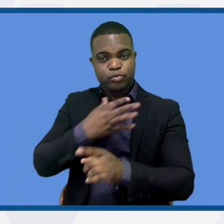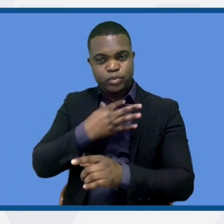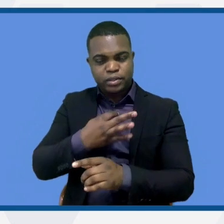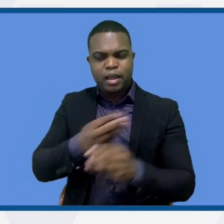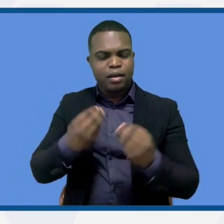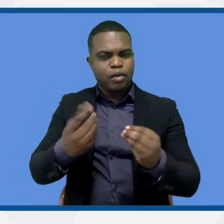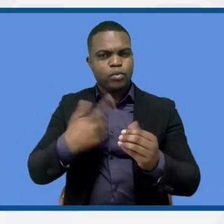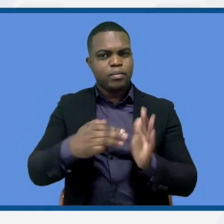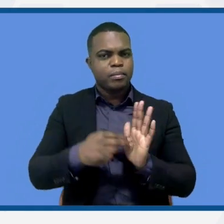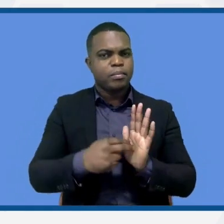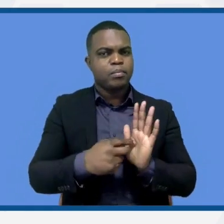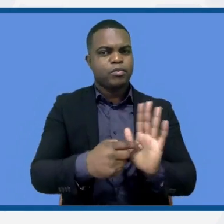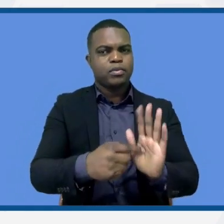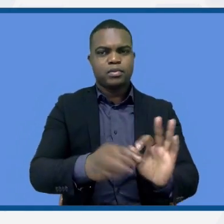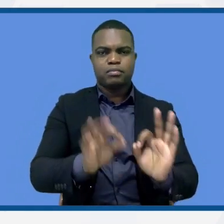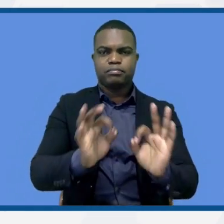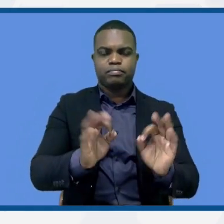Coalition for Disaster